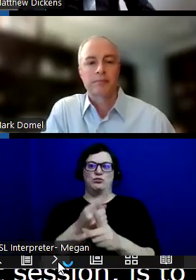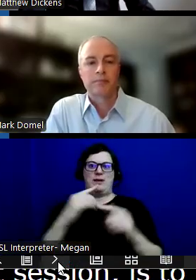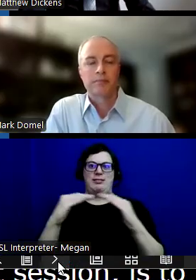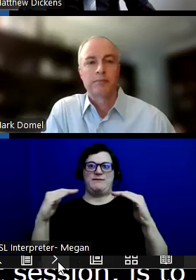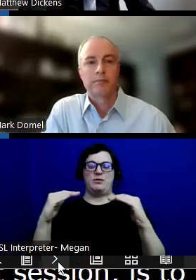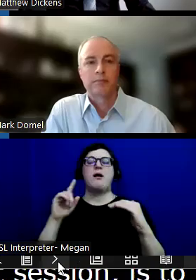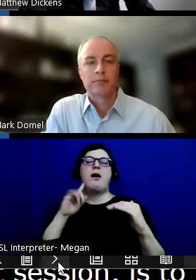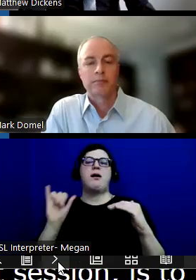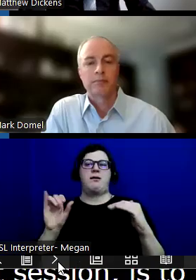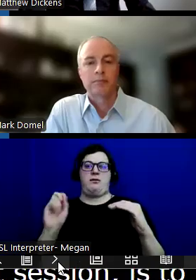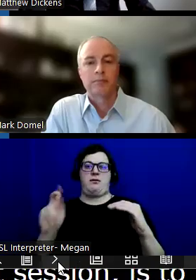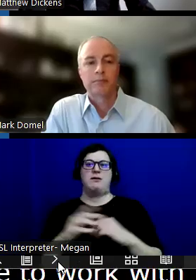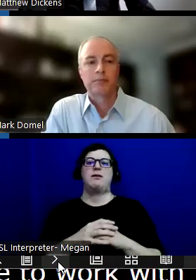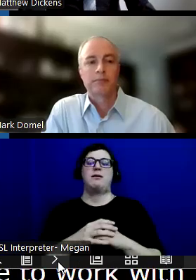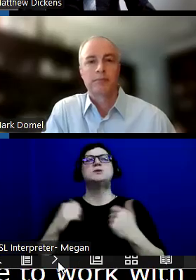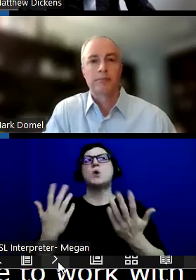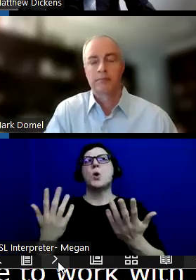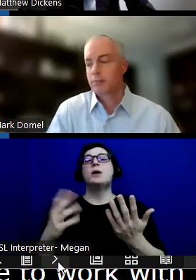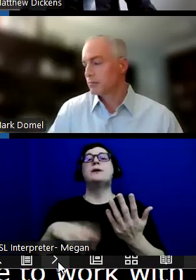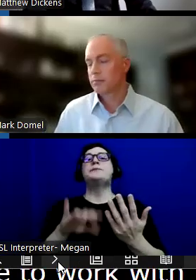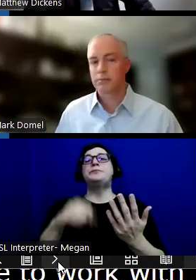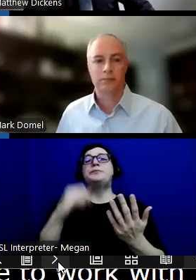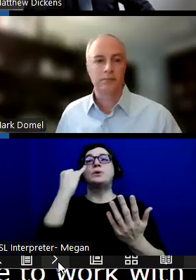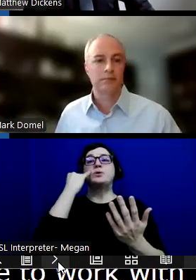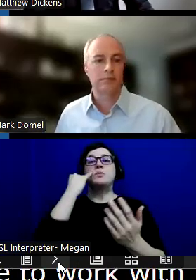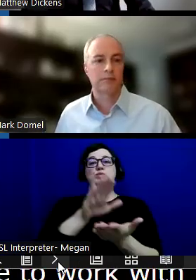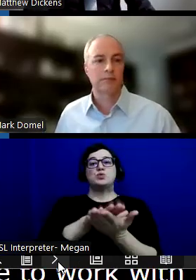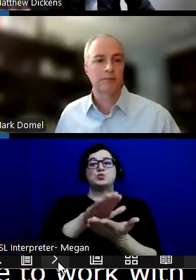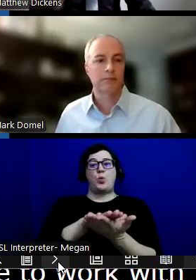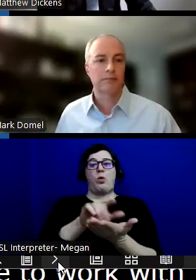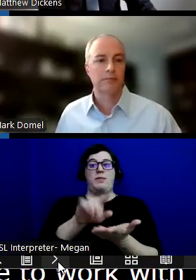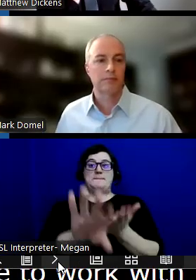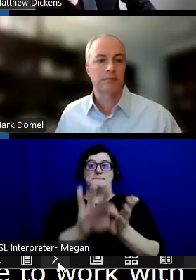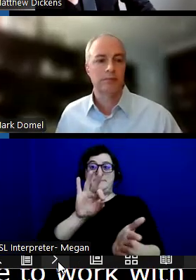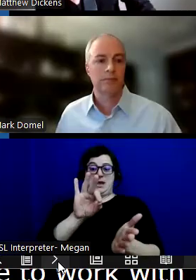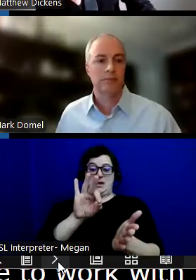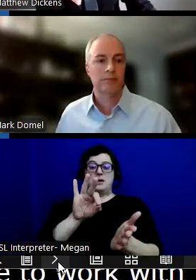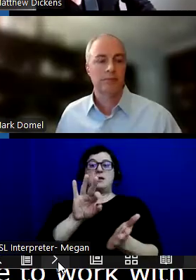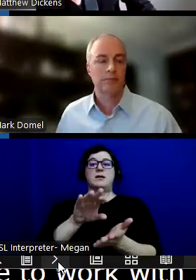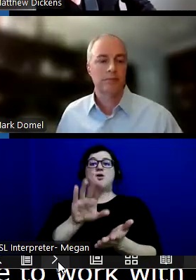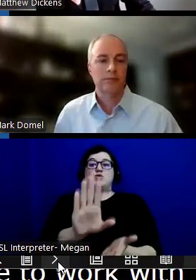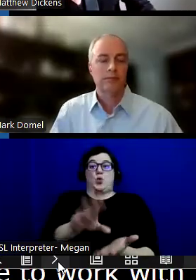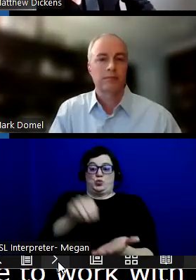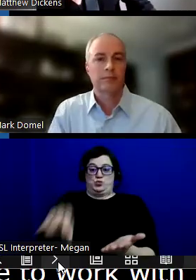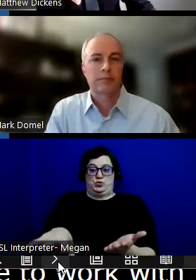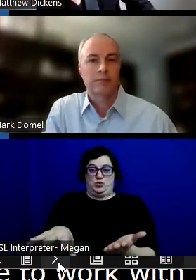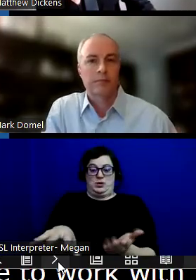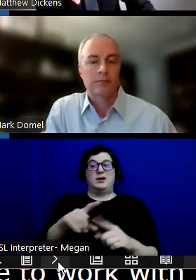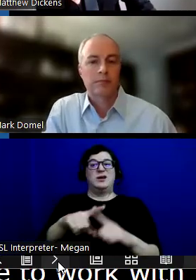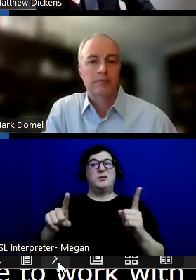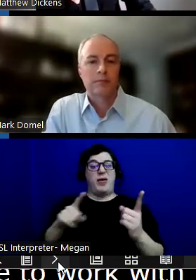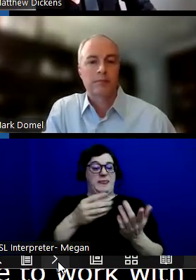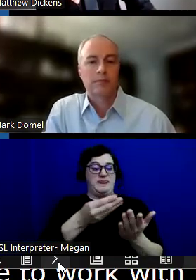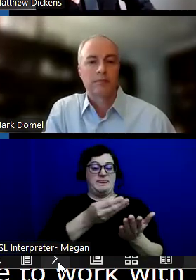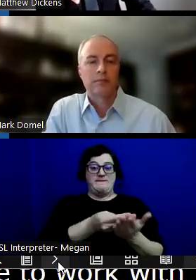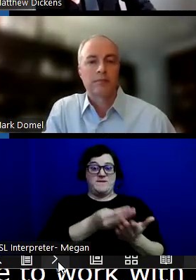Okay. So if a school chooses your student and they don't use your funds to provide what is in your